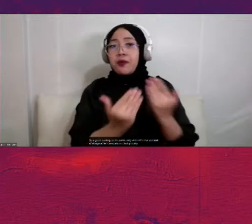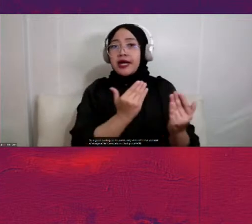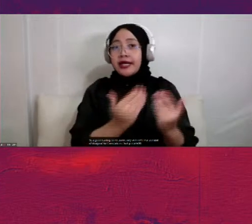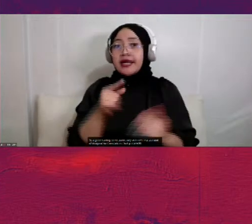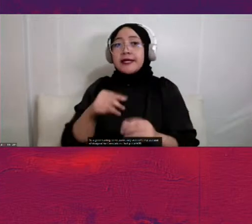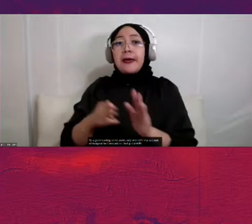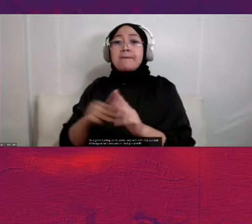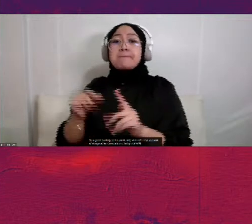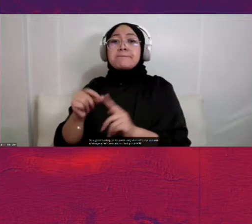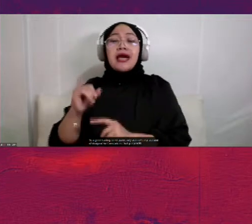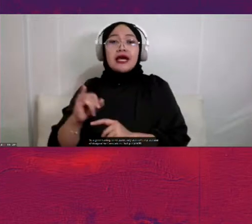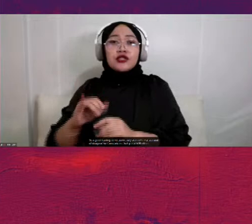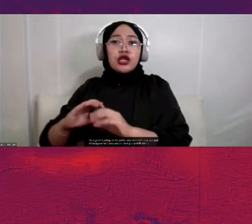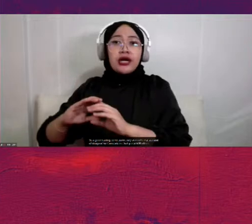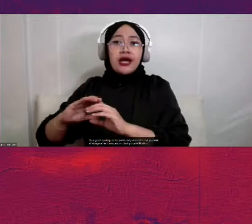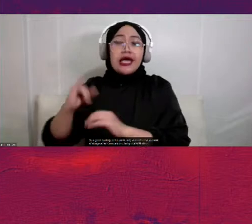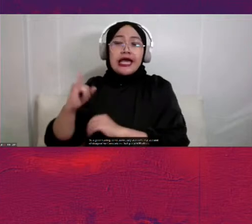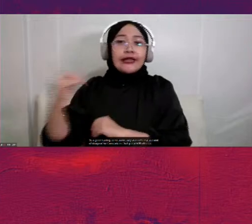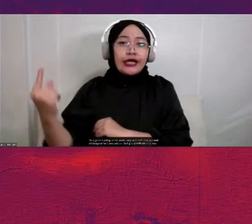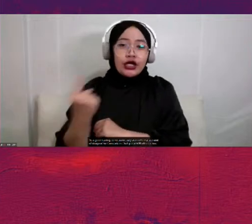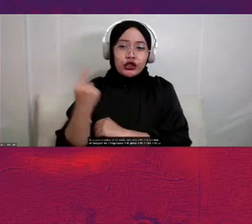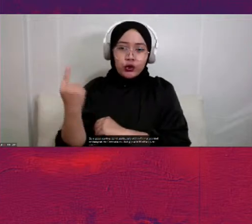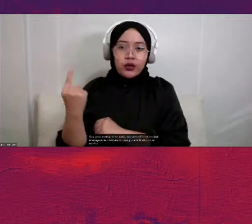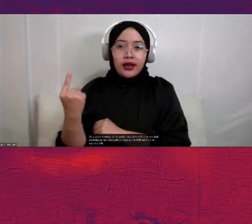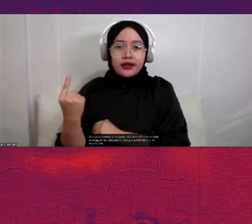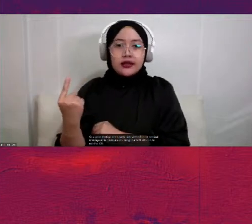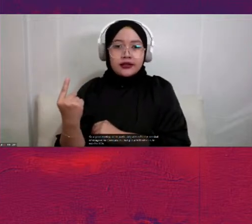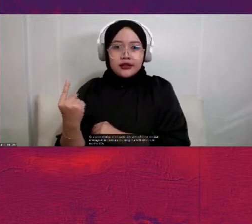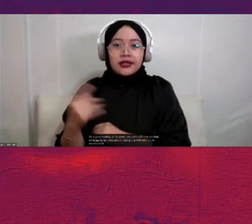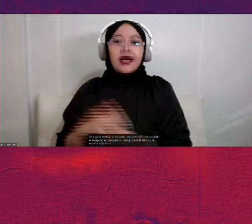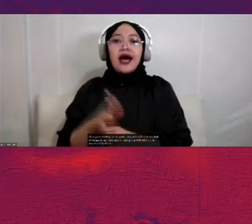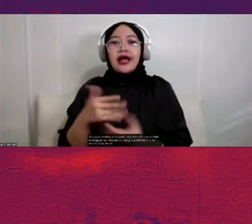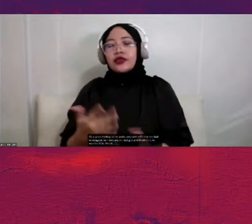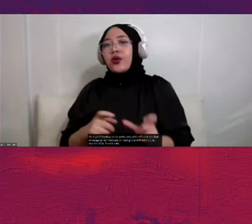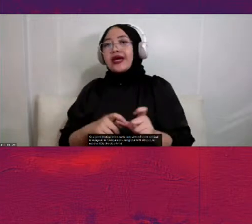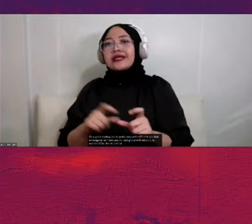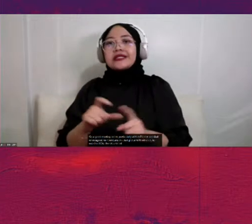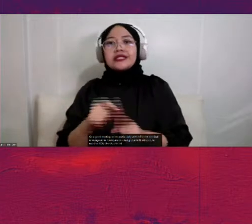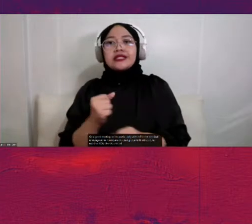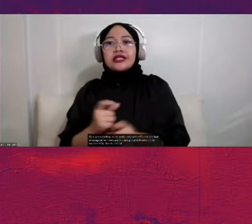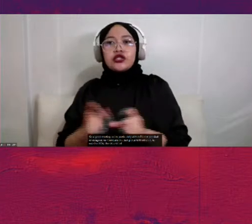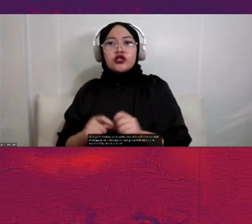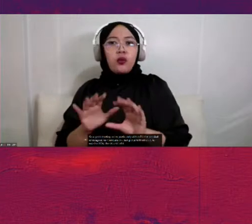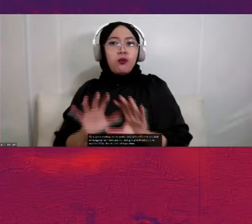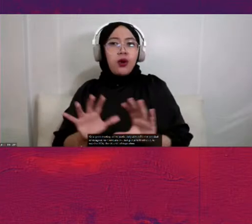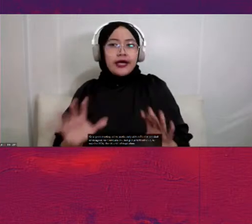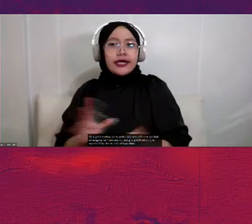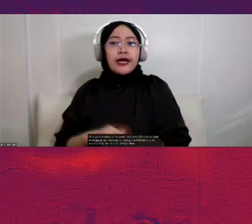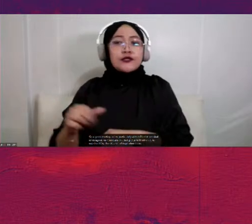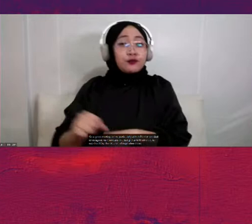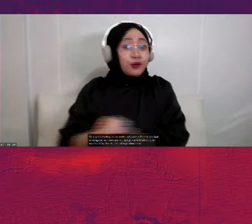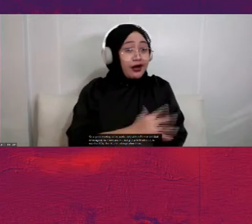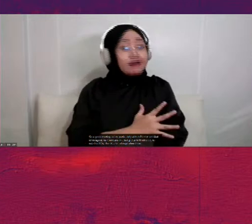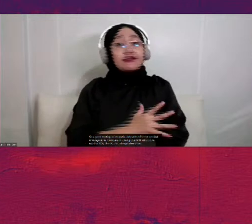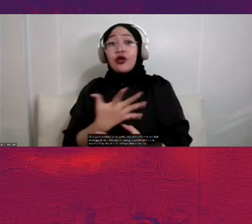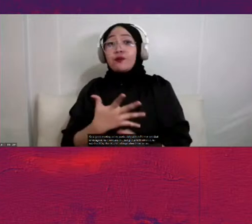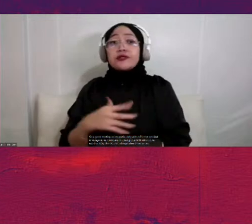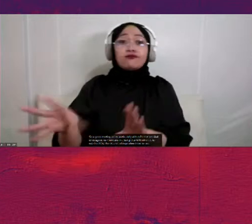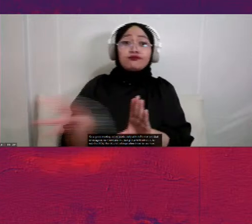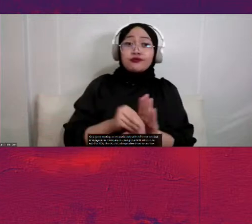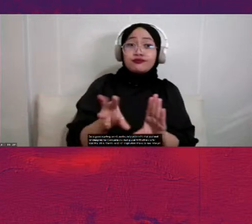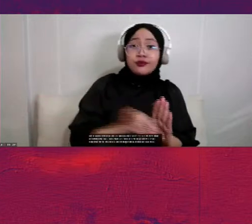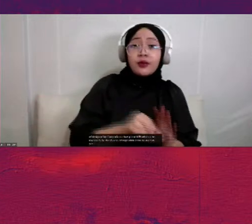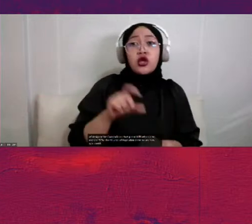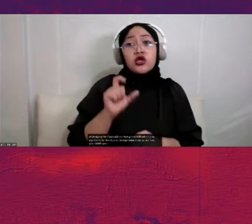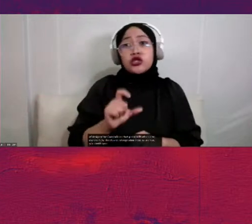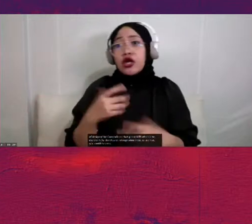MPI or others, is to use the SDGs. There's a lot of inspiration there to see how